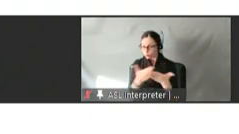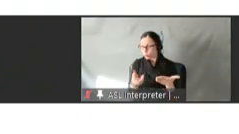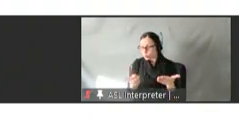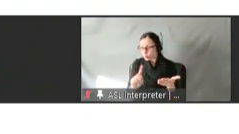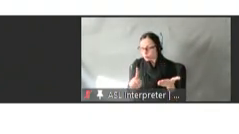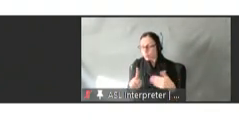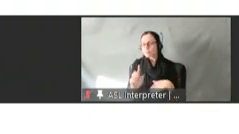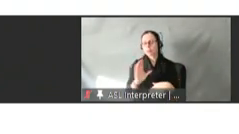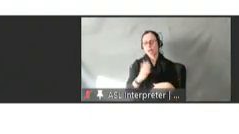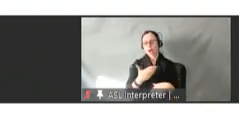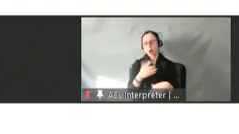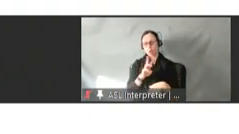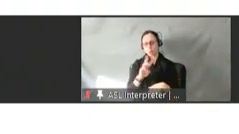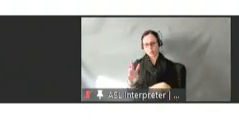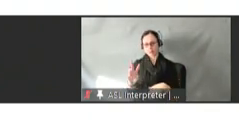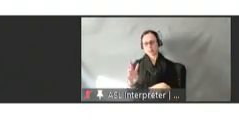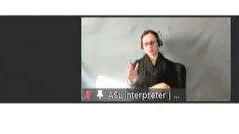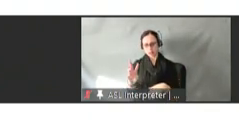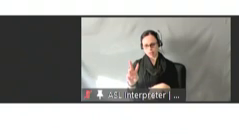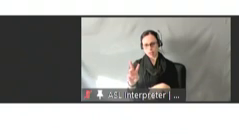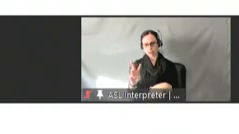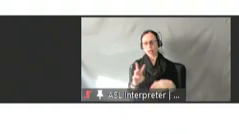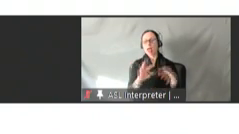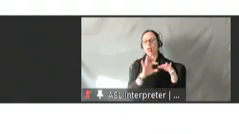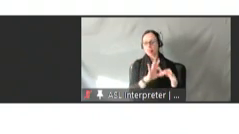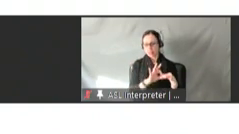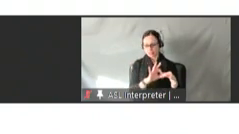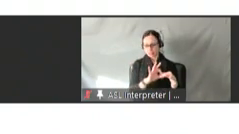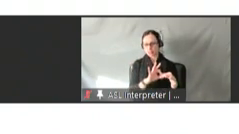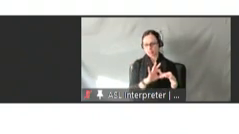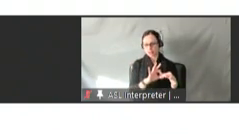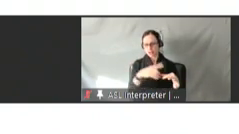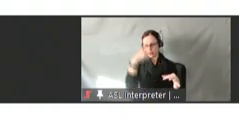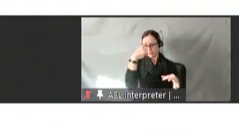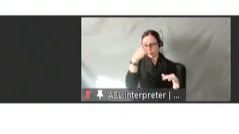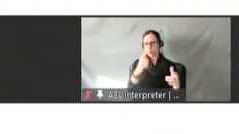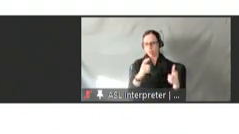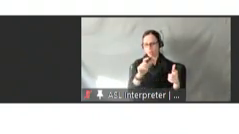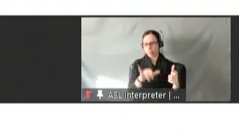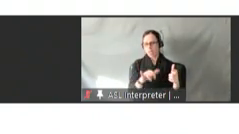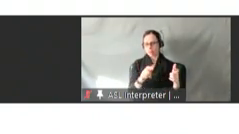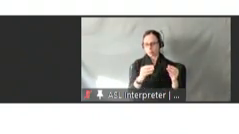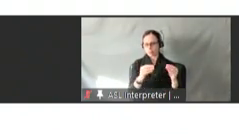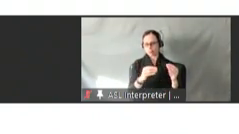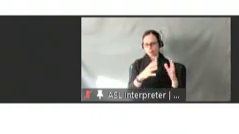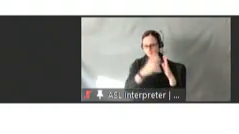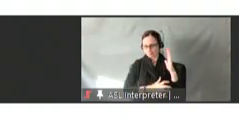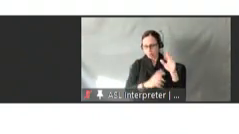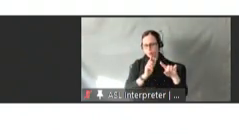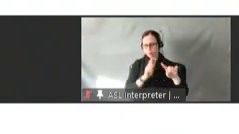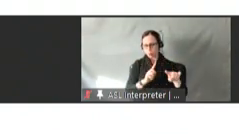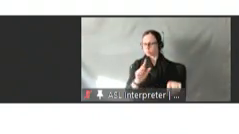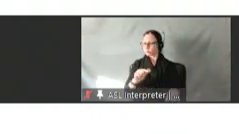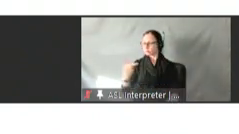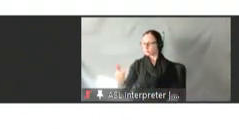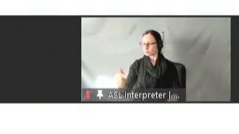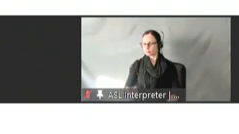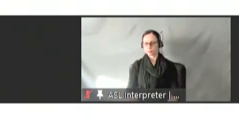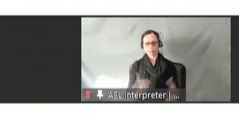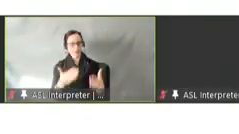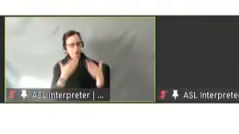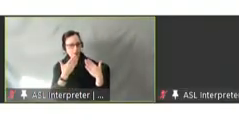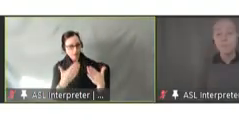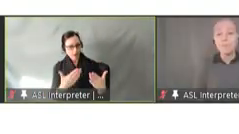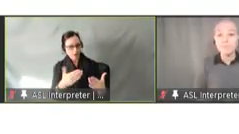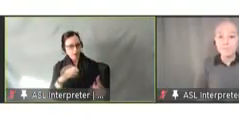on our website as well as linked in the larger report. And with that, I will hand it back over. Thank you very